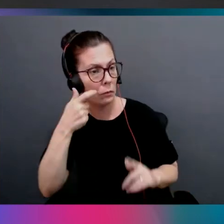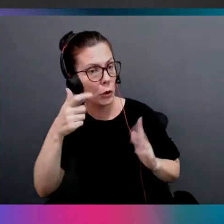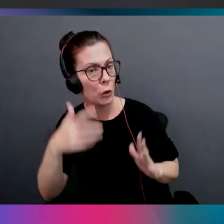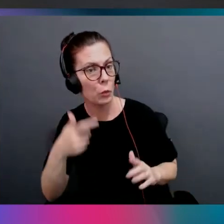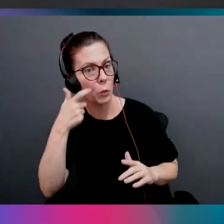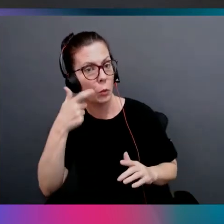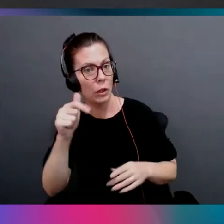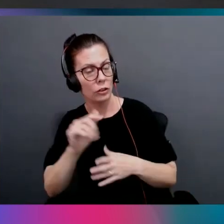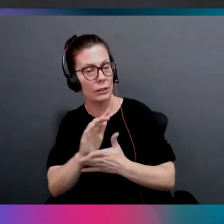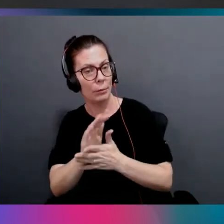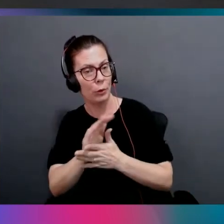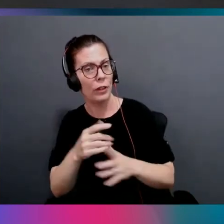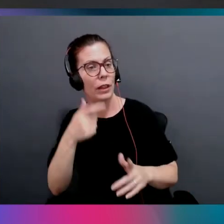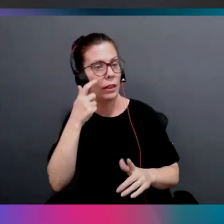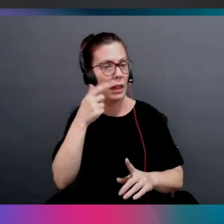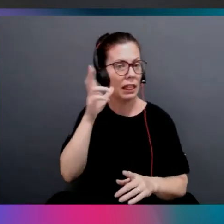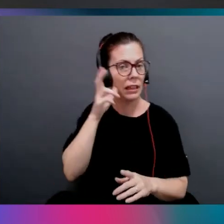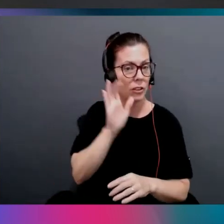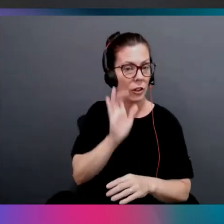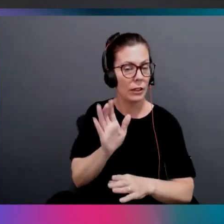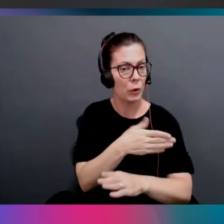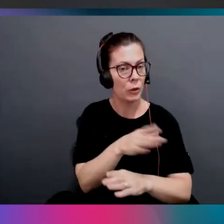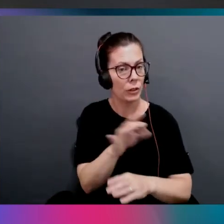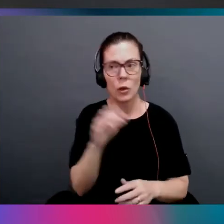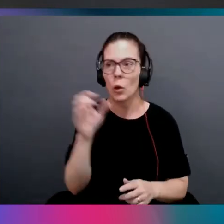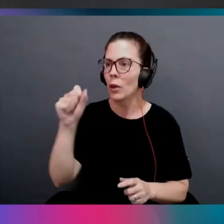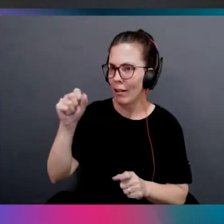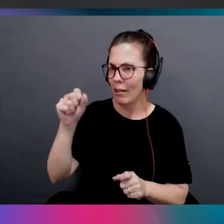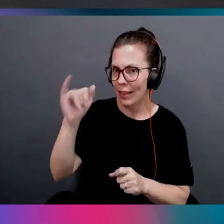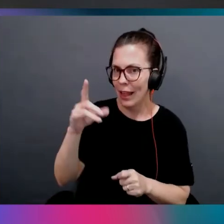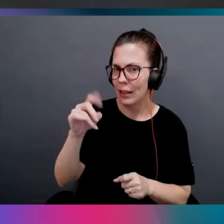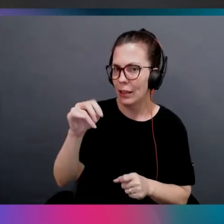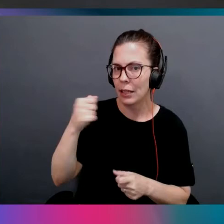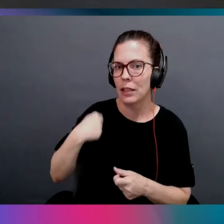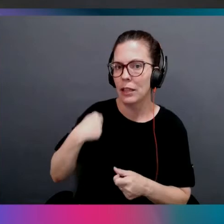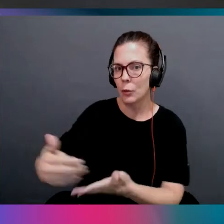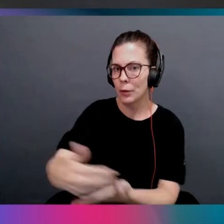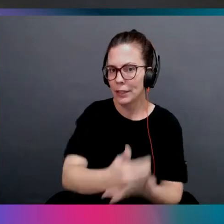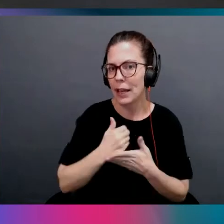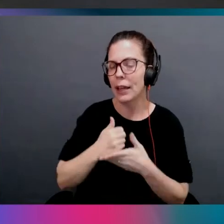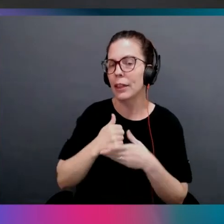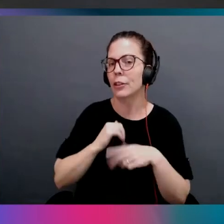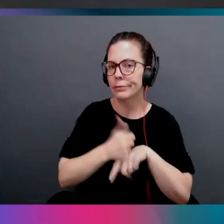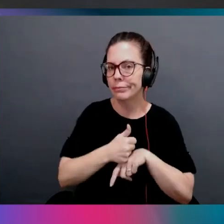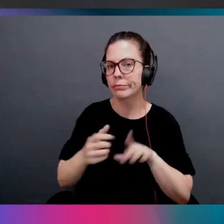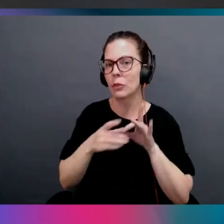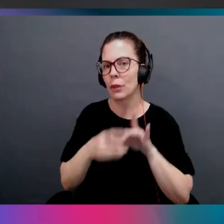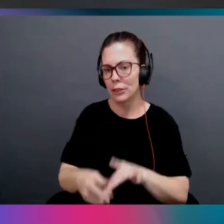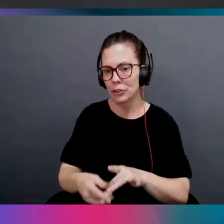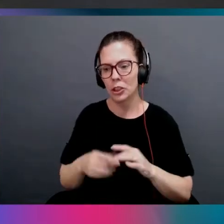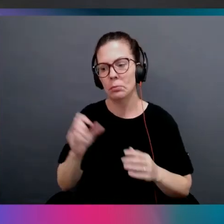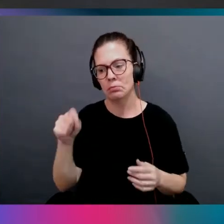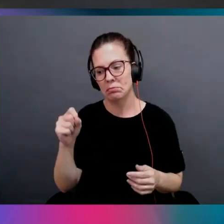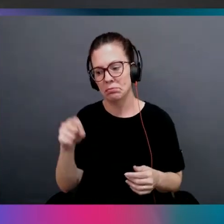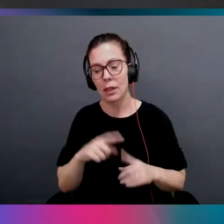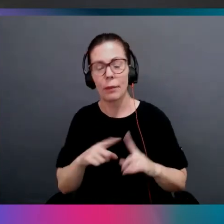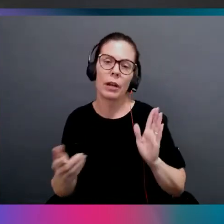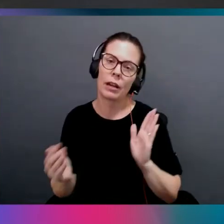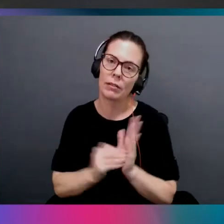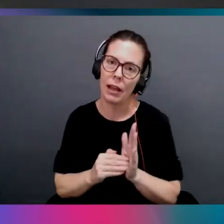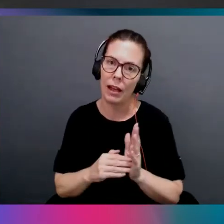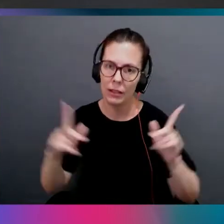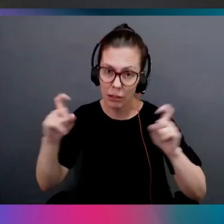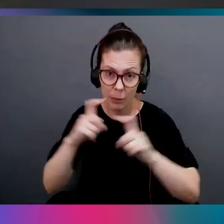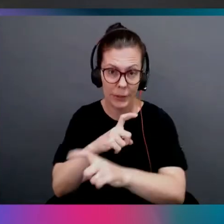could be any of that kind of data that we can gather, that we can build these relationships with. But again, it gets tricky because